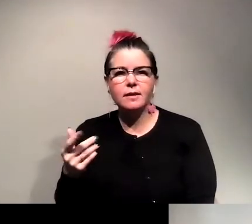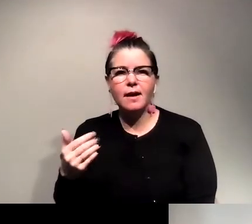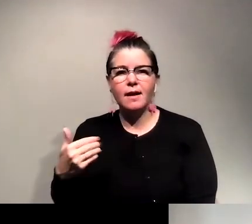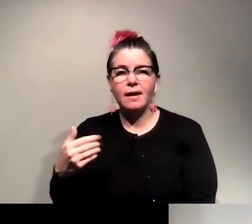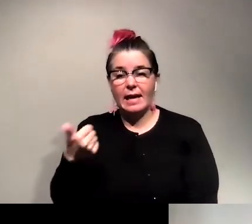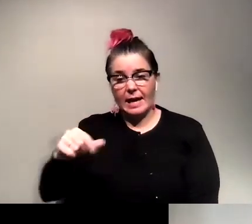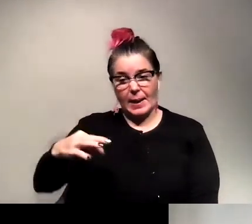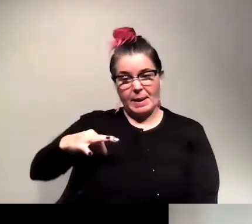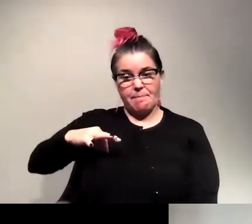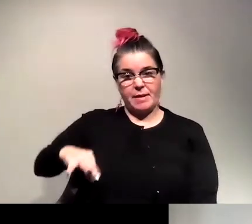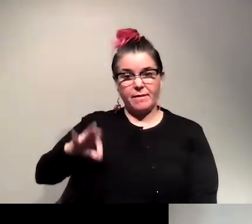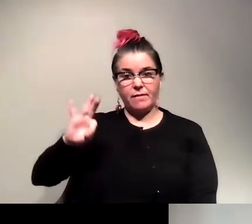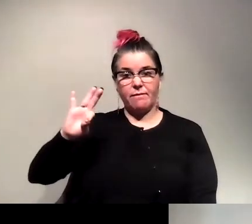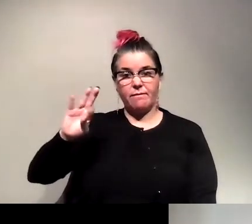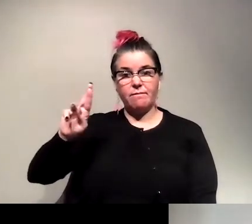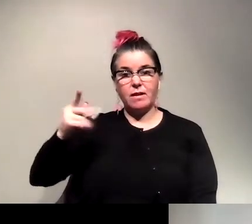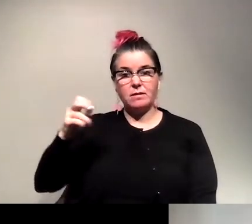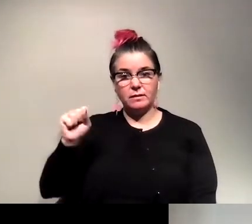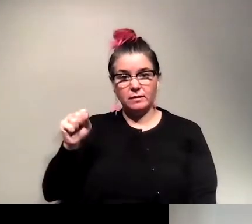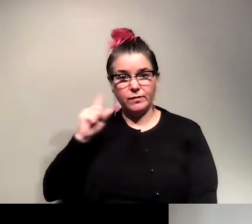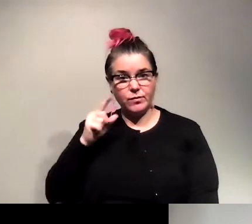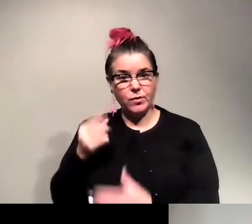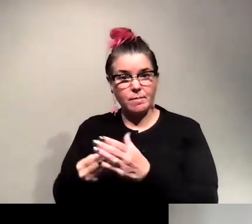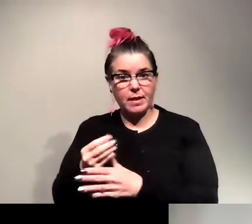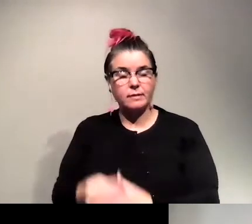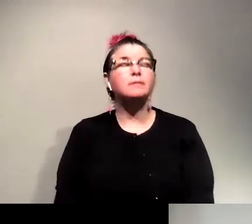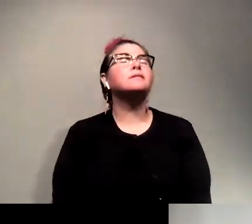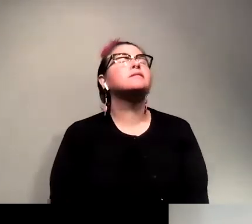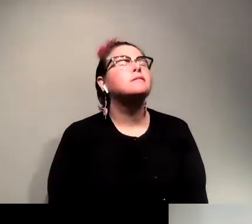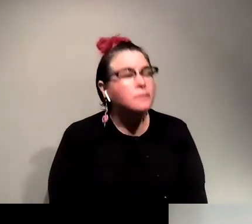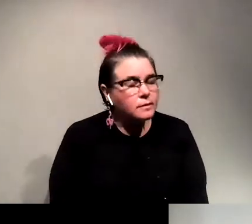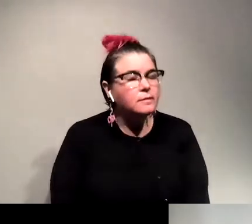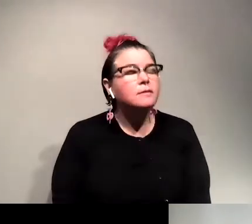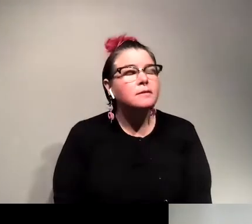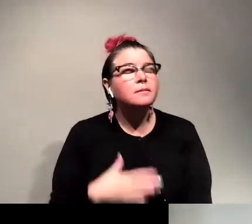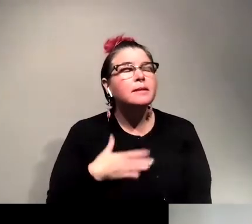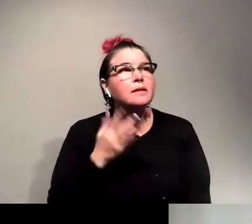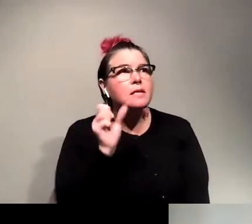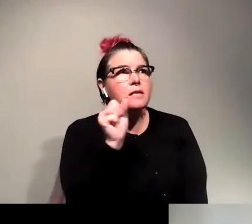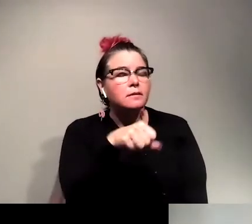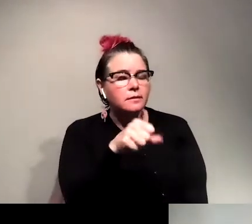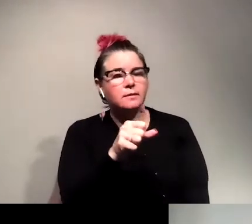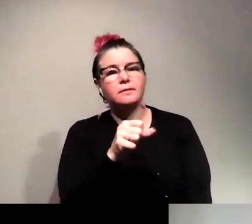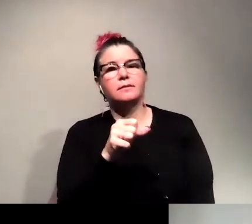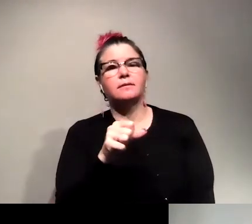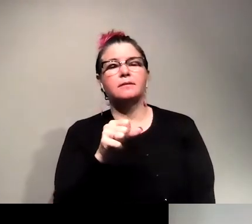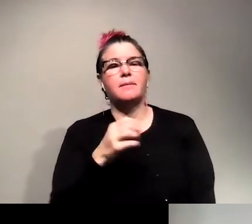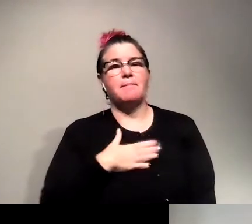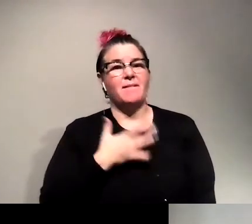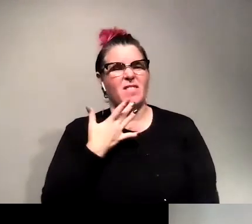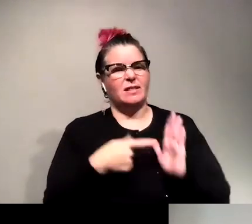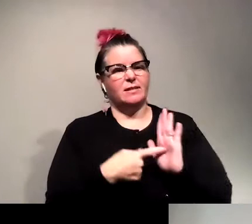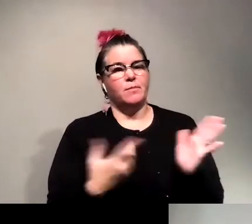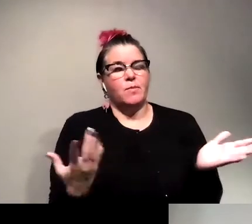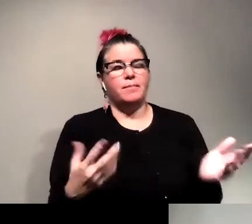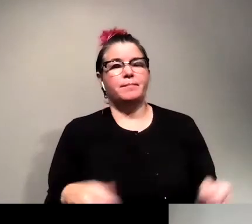beneficial fungi to plants? Oh my gosh, yes. So there's my like favorite example would